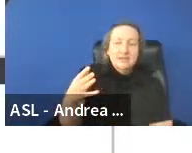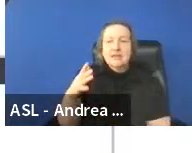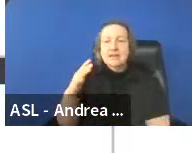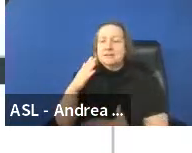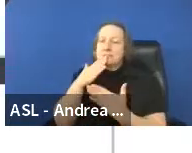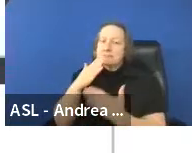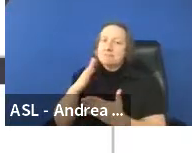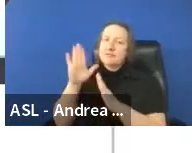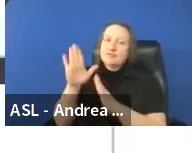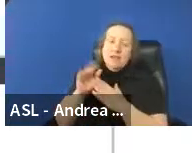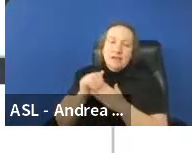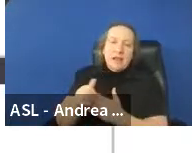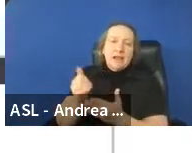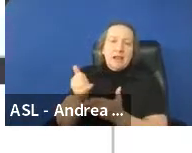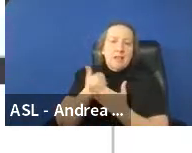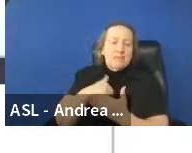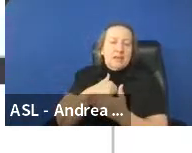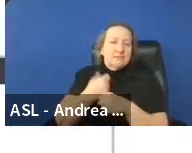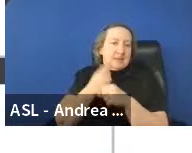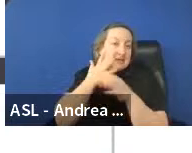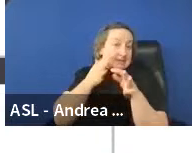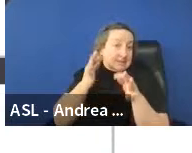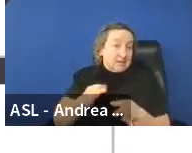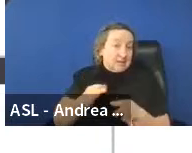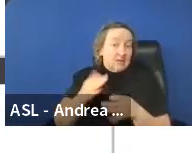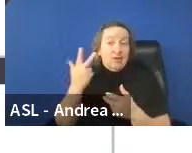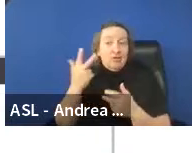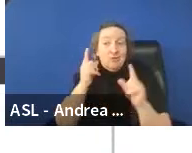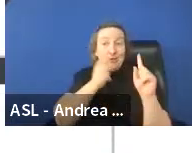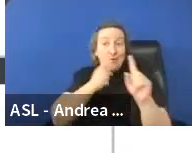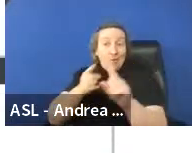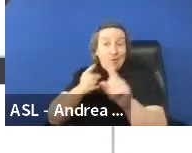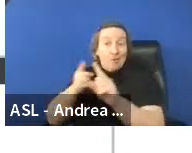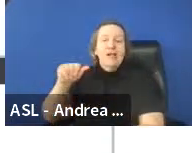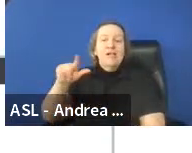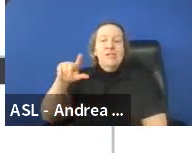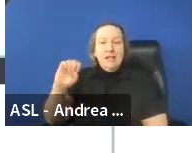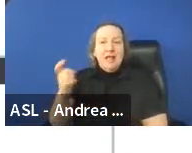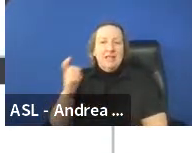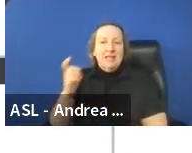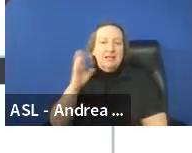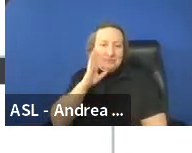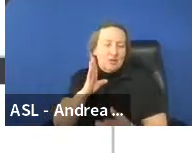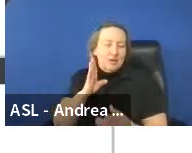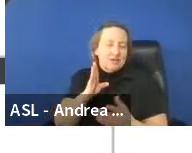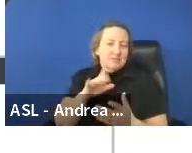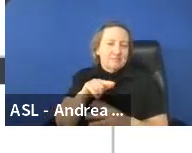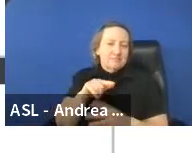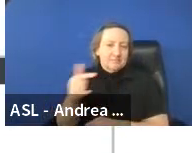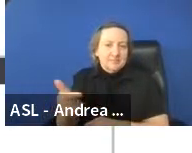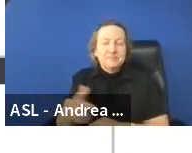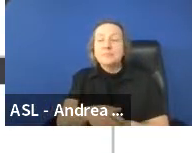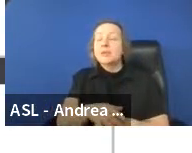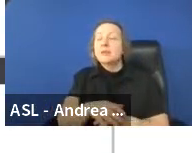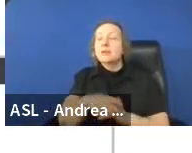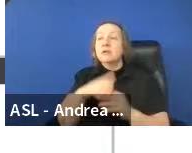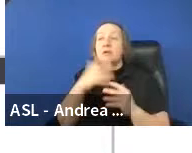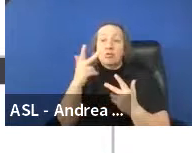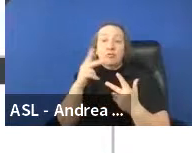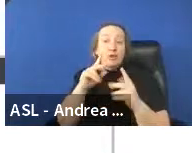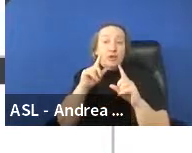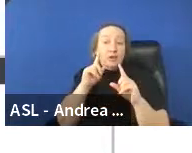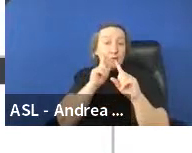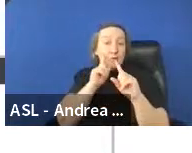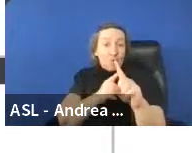just was going to highlight 3 goals before I turn it over to Alex to close. 3 goals that we're looking at as a team to help get to